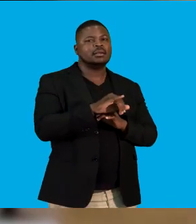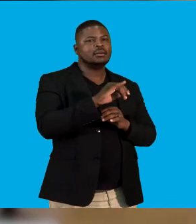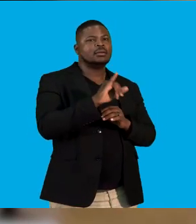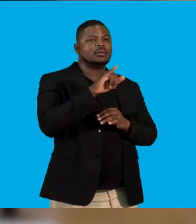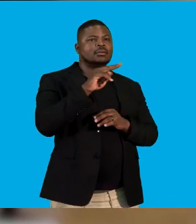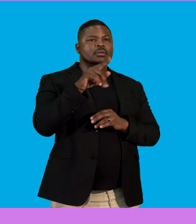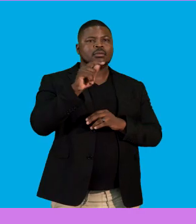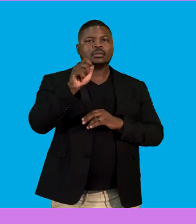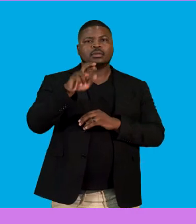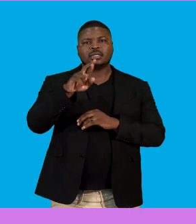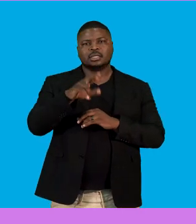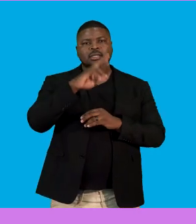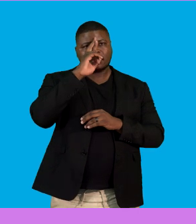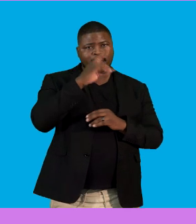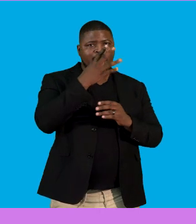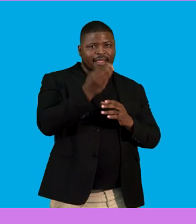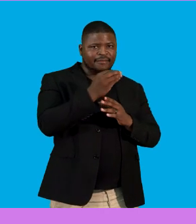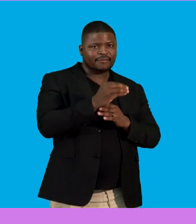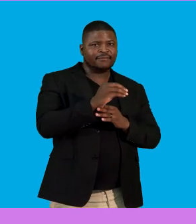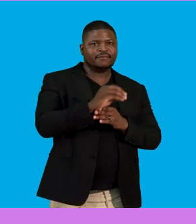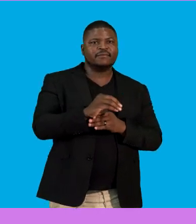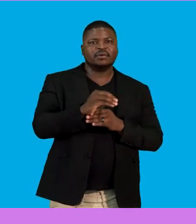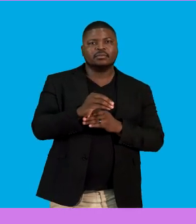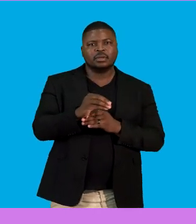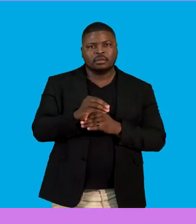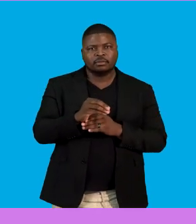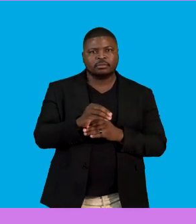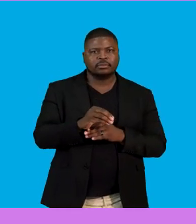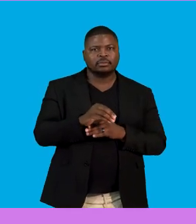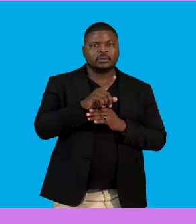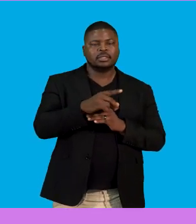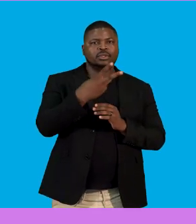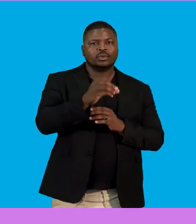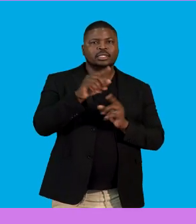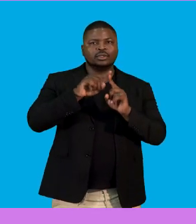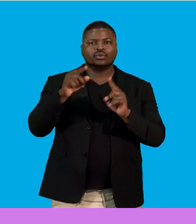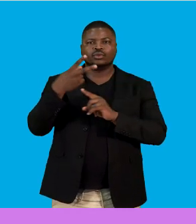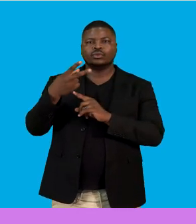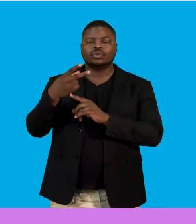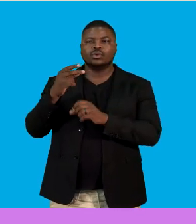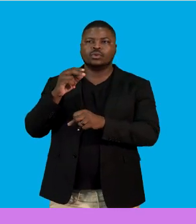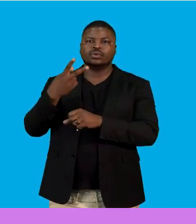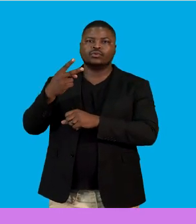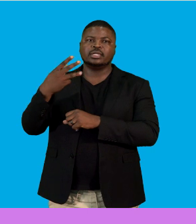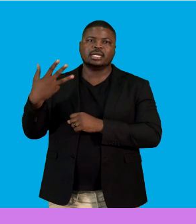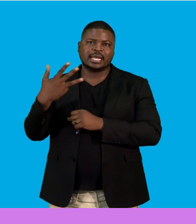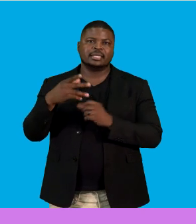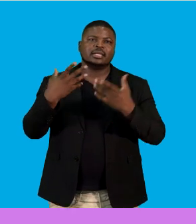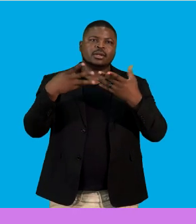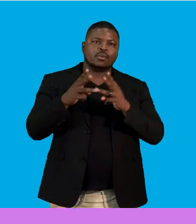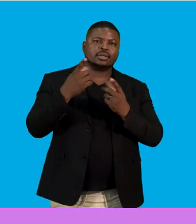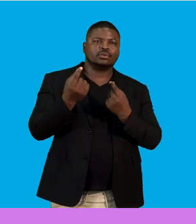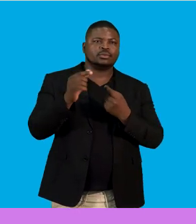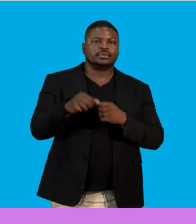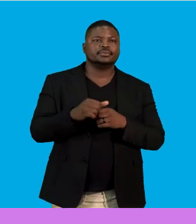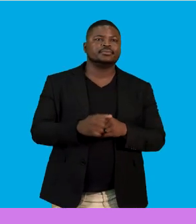data points. Between 10 and 19, we've got 10, and between 20 and 19, we've got 10. We've also defined the